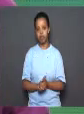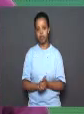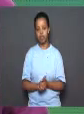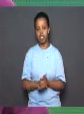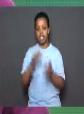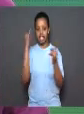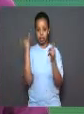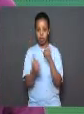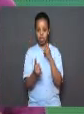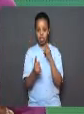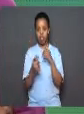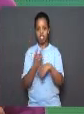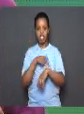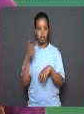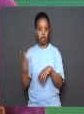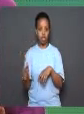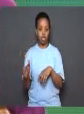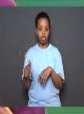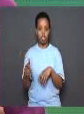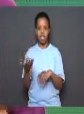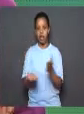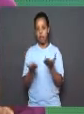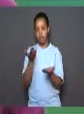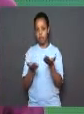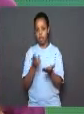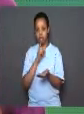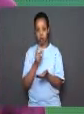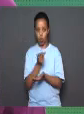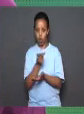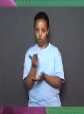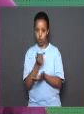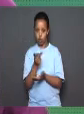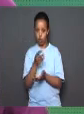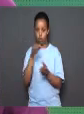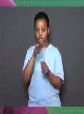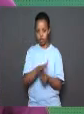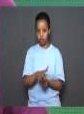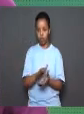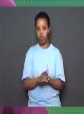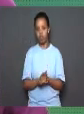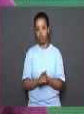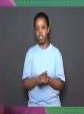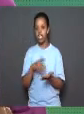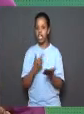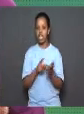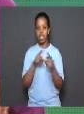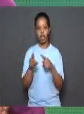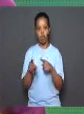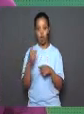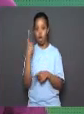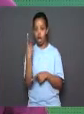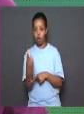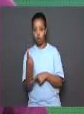Optimum temperature is the balance of these two effects, in which one does